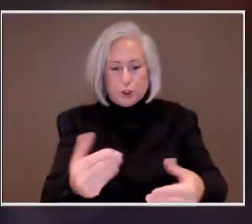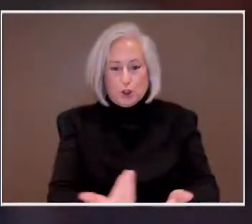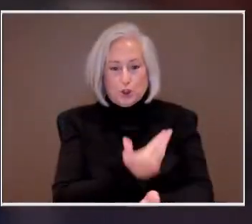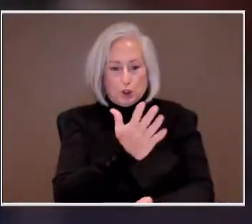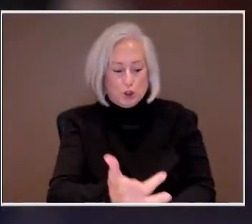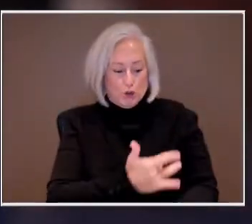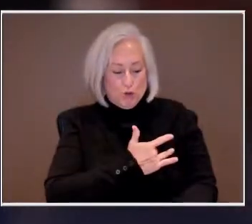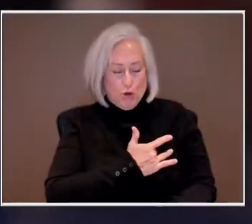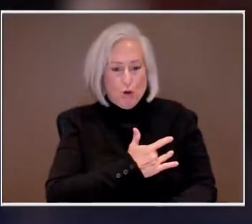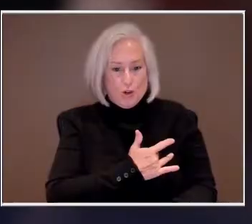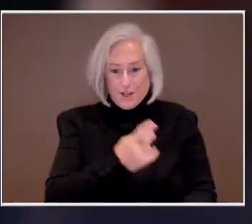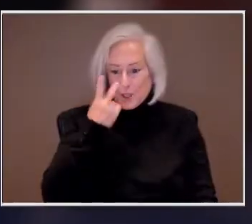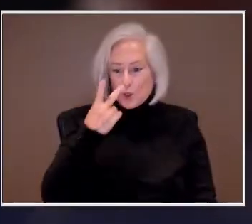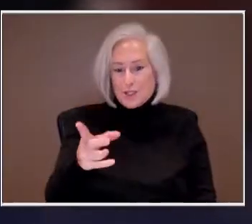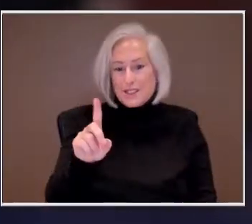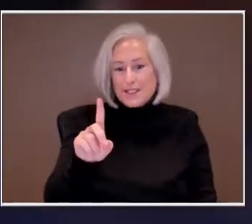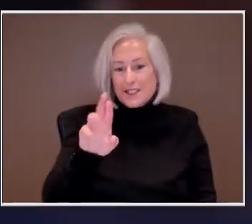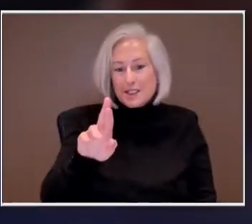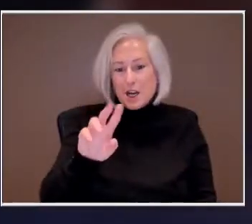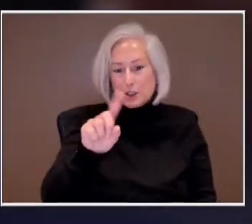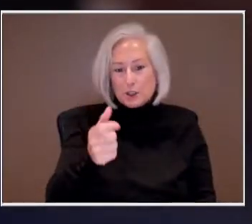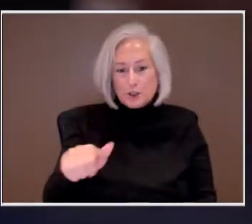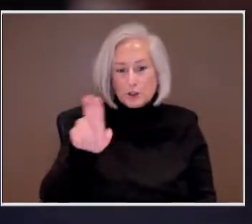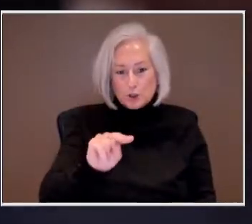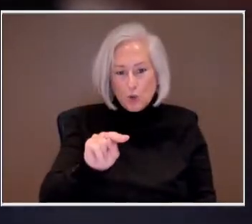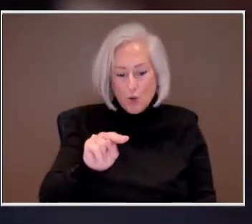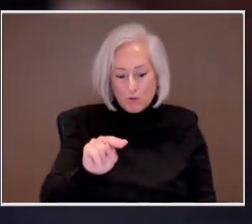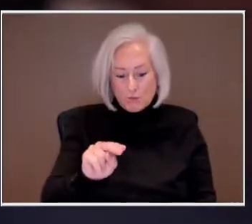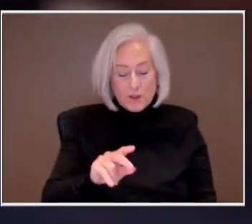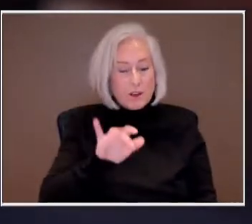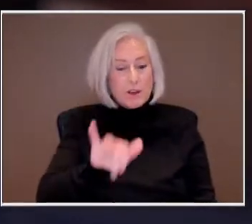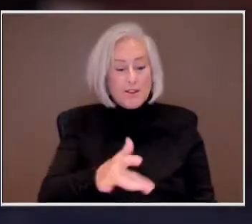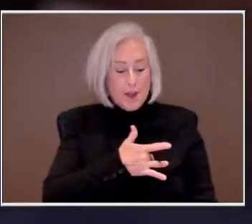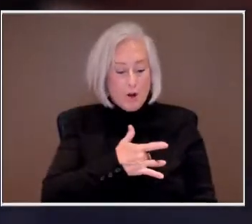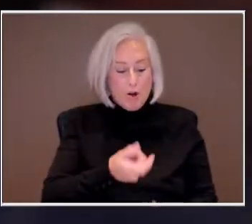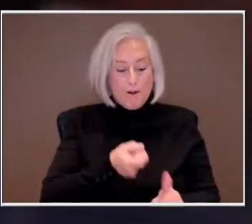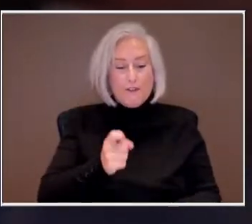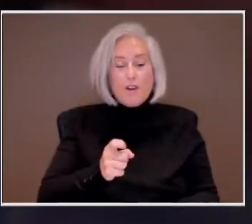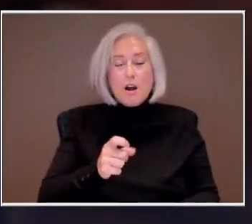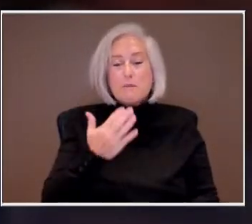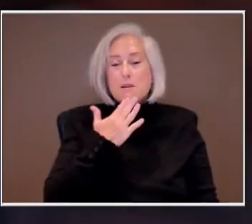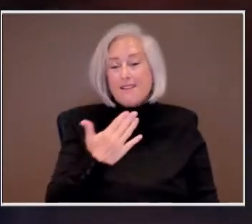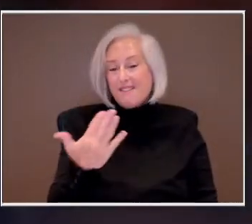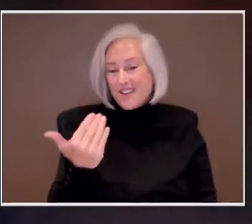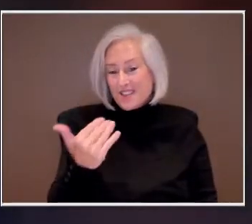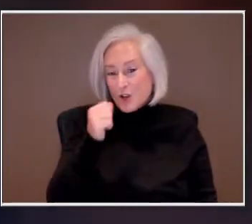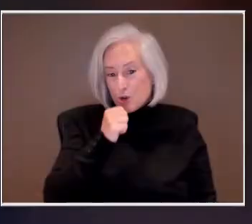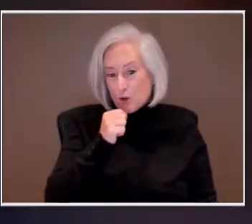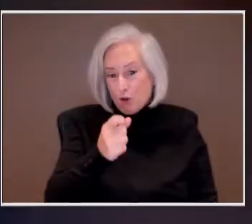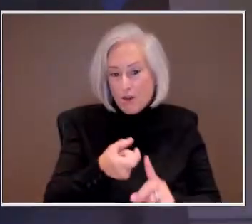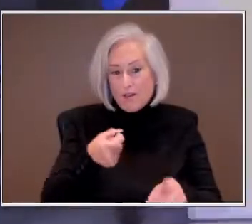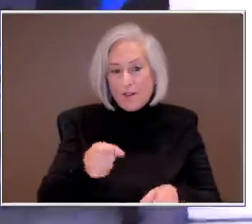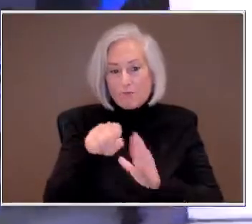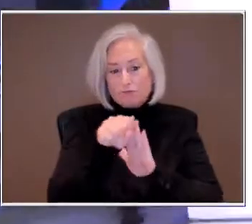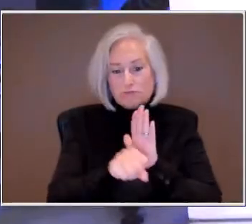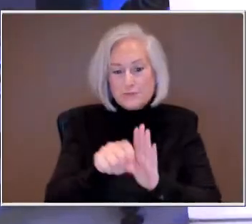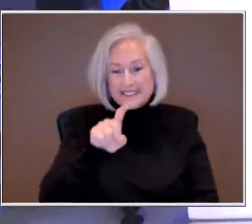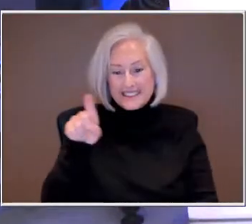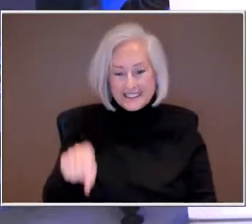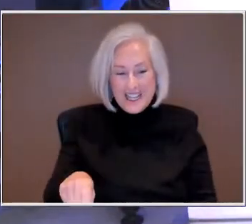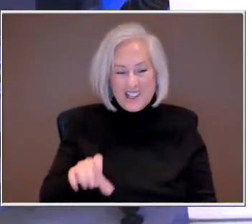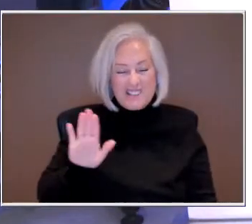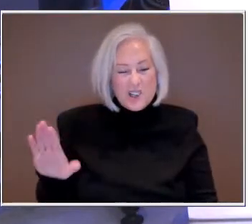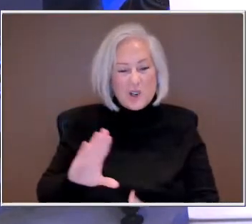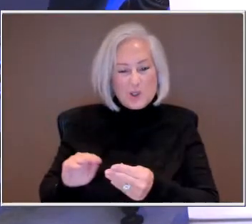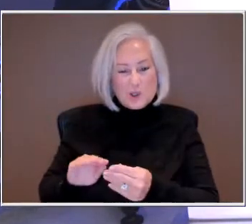working there. This heart came from a 15-year-old girl in Texas. We'll get to her story in just a bit. But first, Robert, I